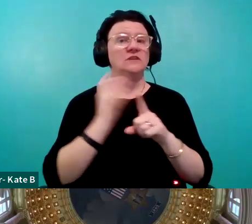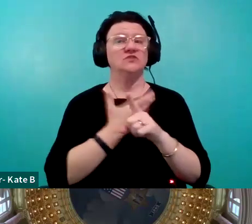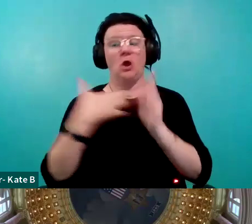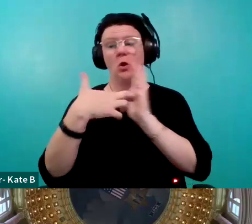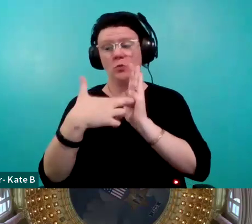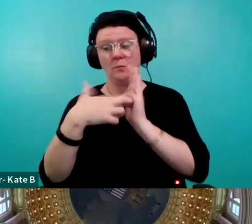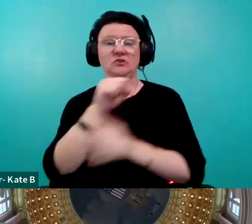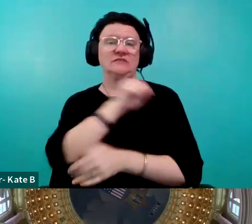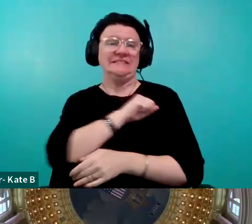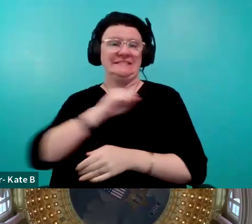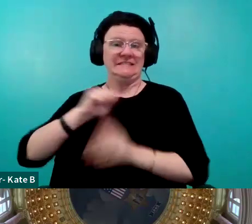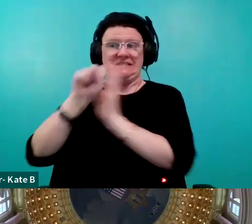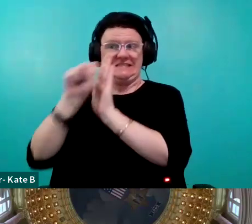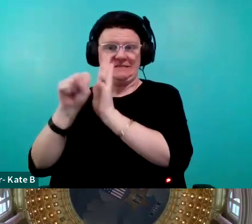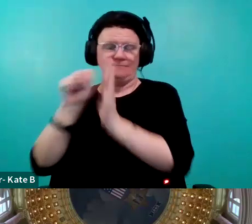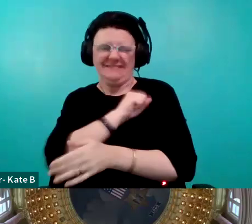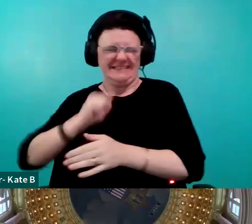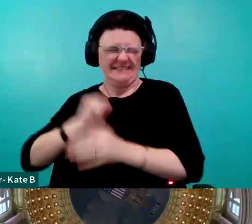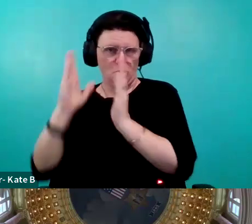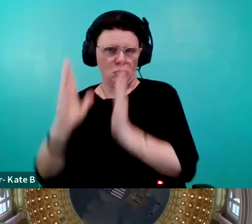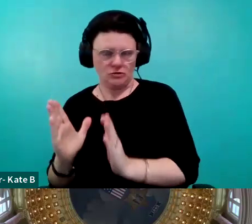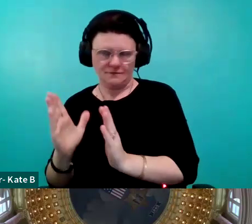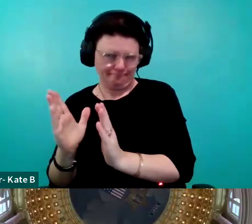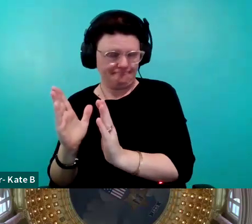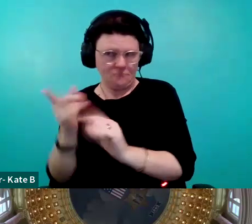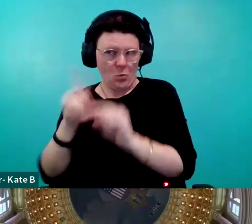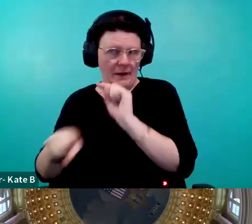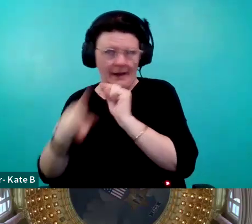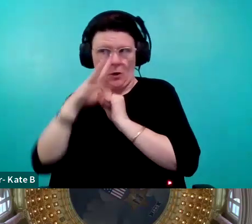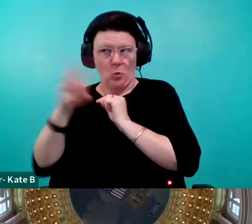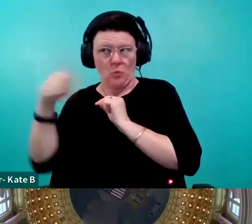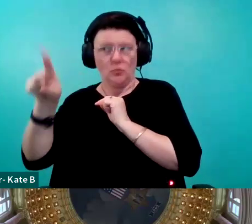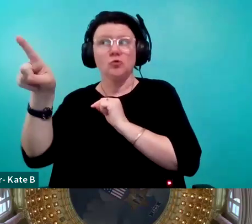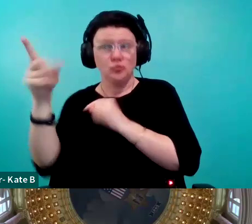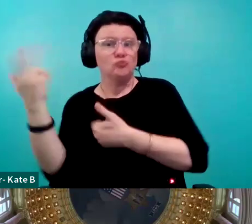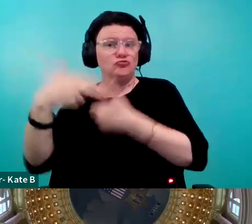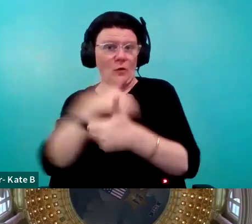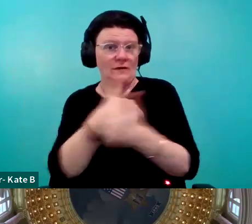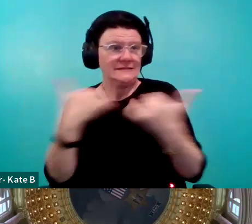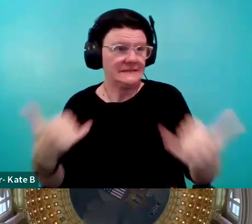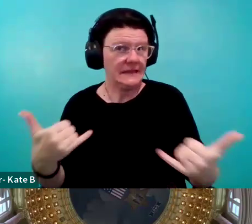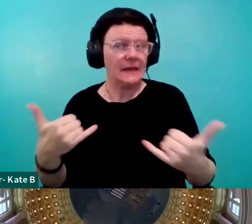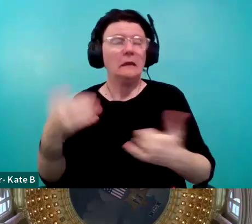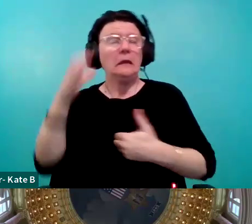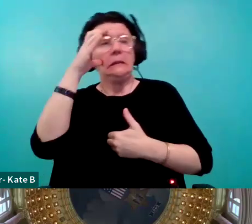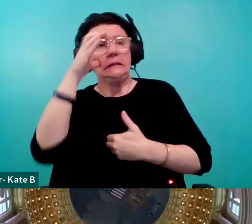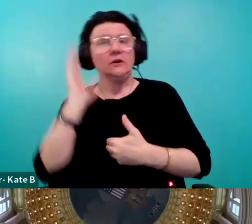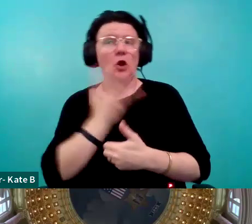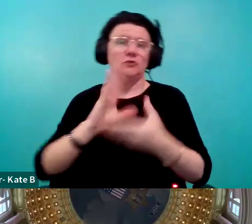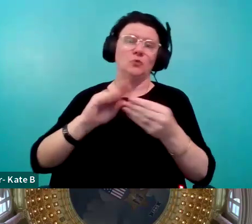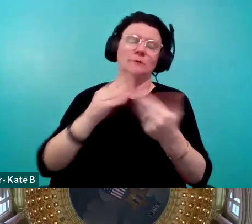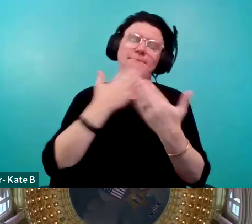representatives and senators either. So being able to have you guys here today to listen to our